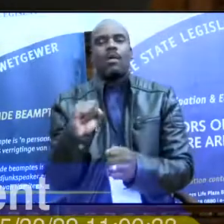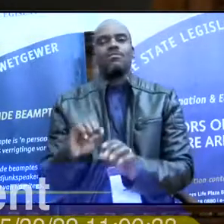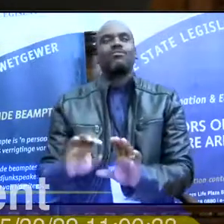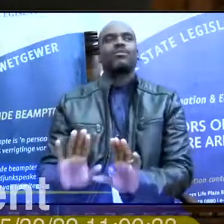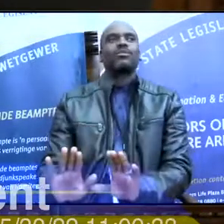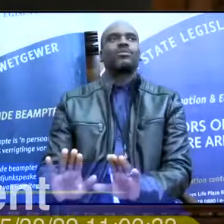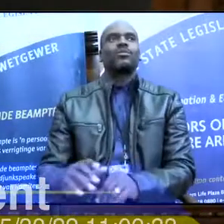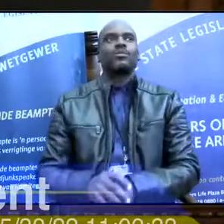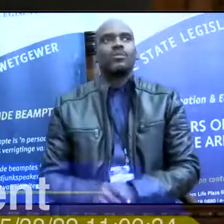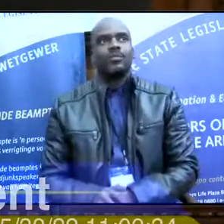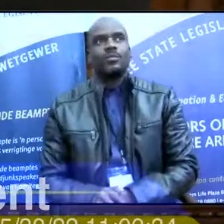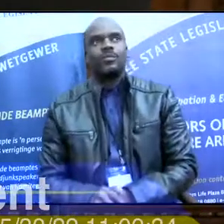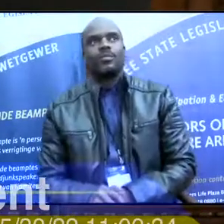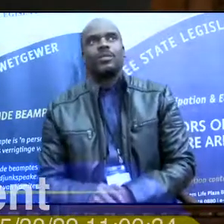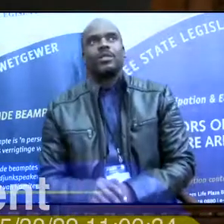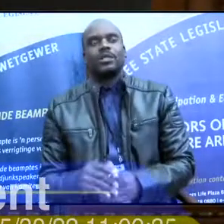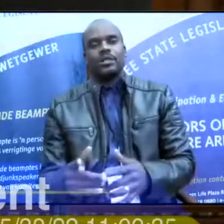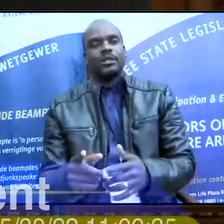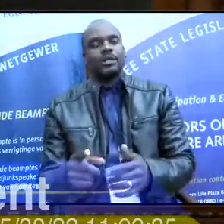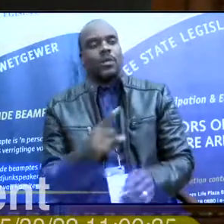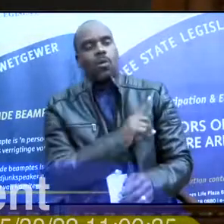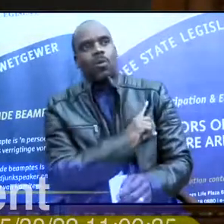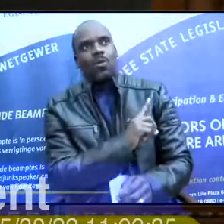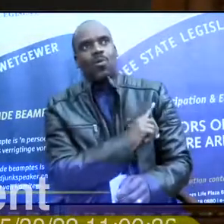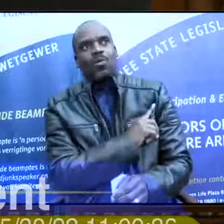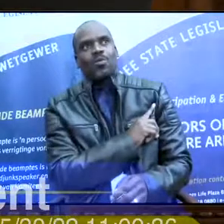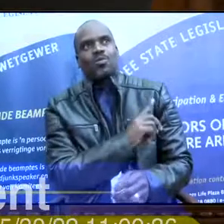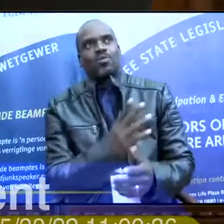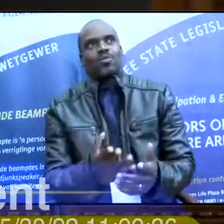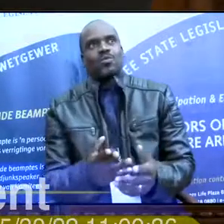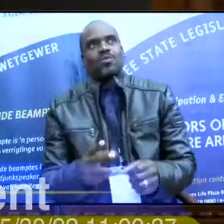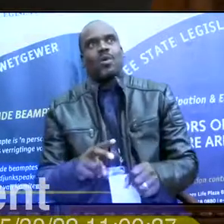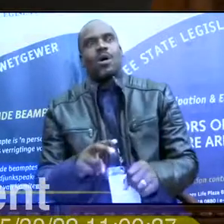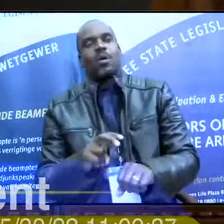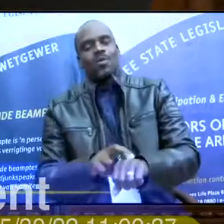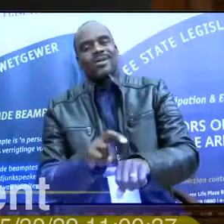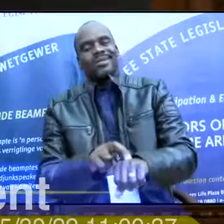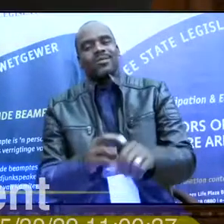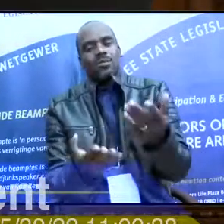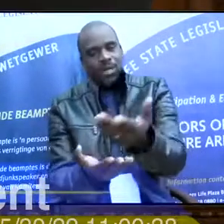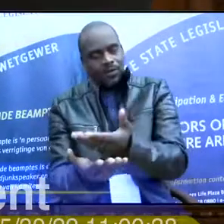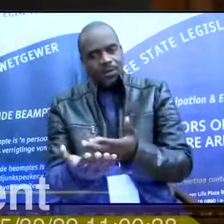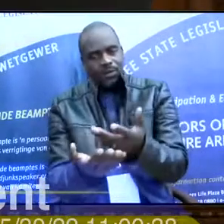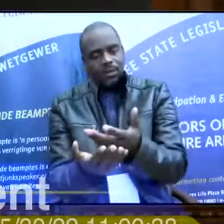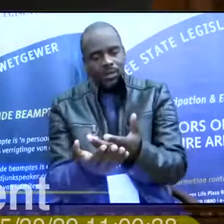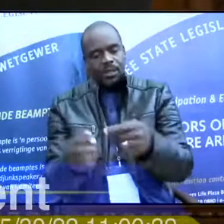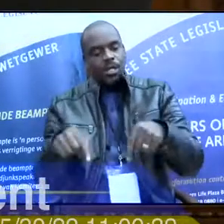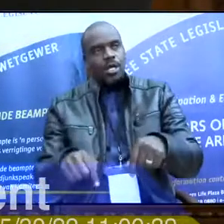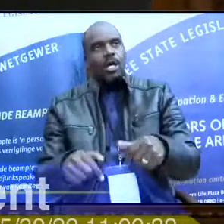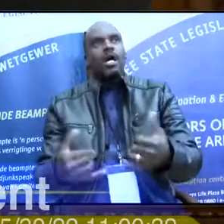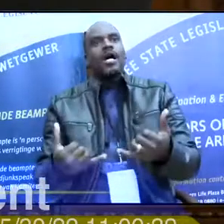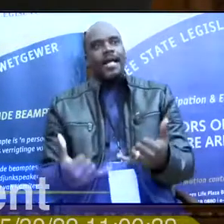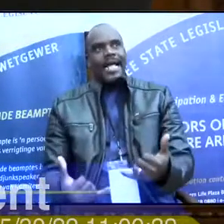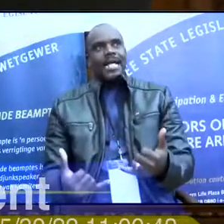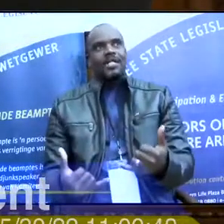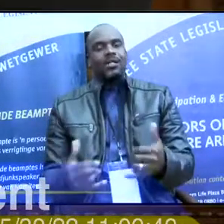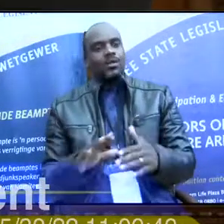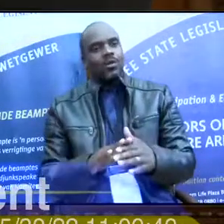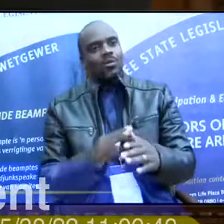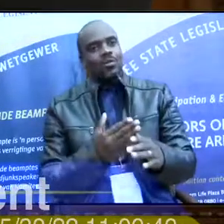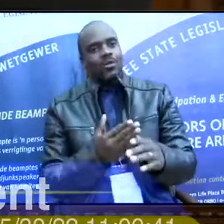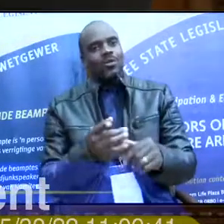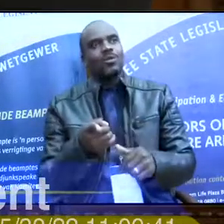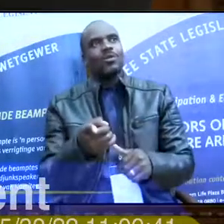scary and that is the reason why we are so happy that we're having this conversation today because it is up to us to be proactive in